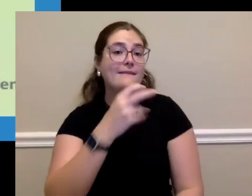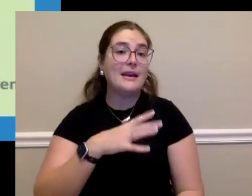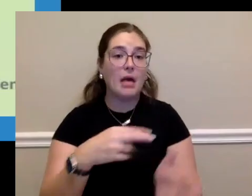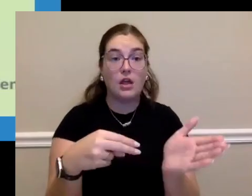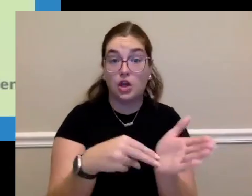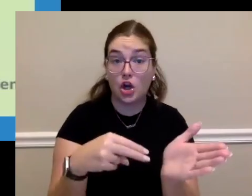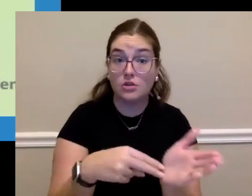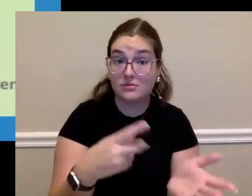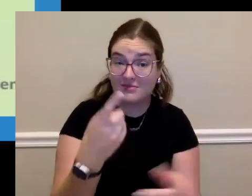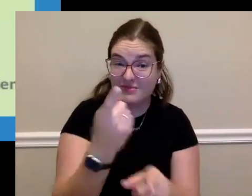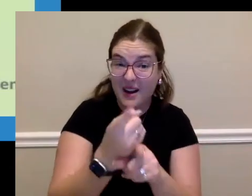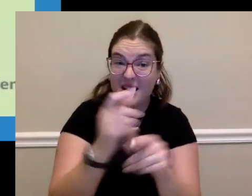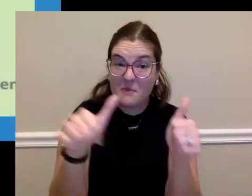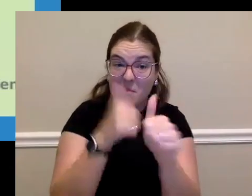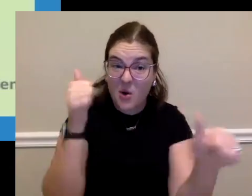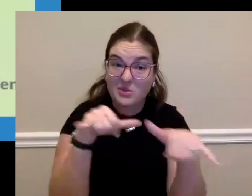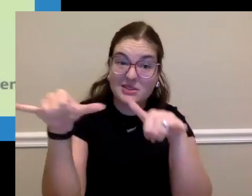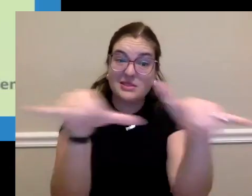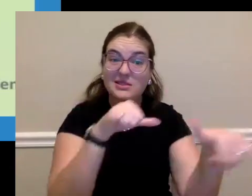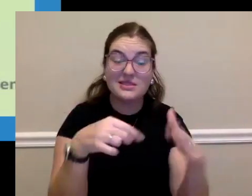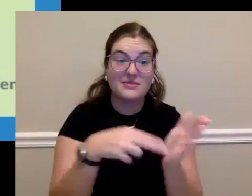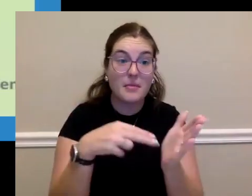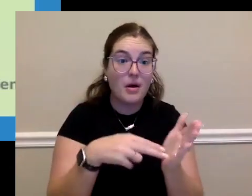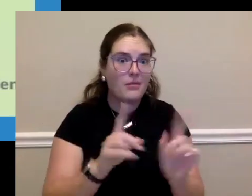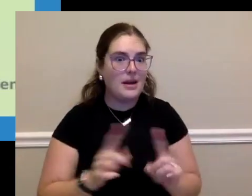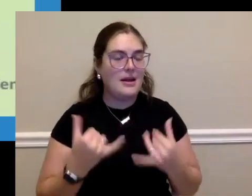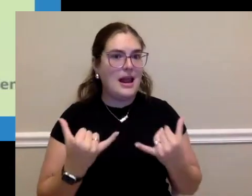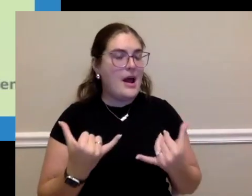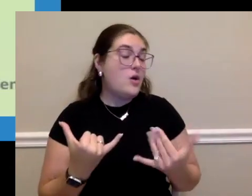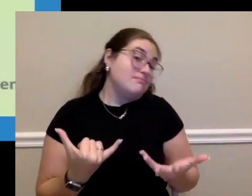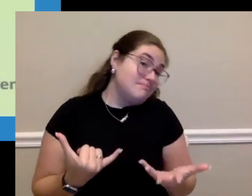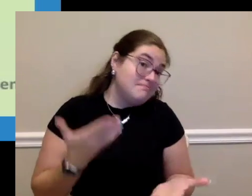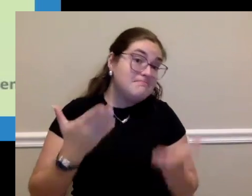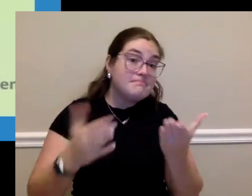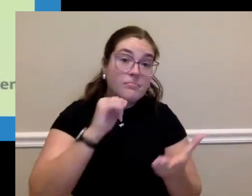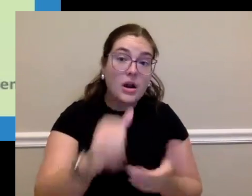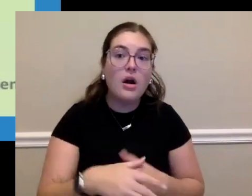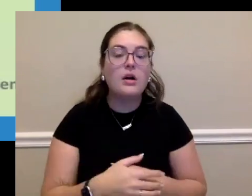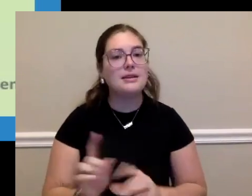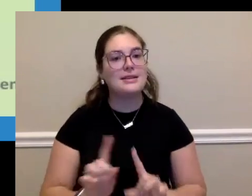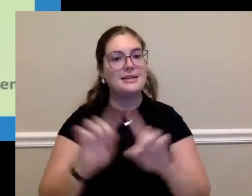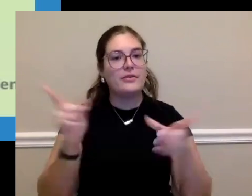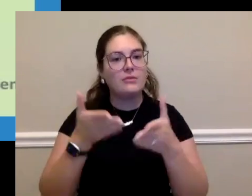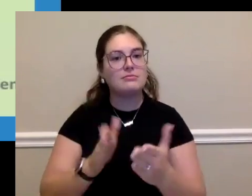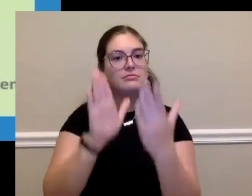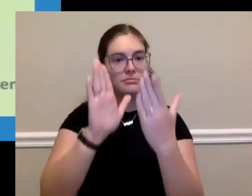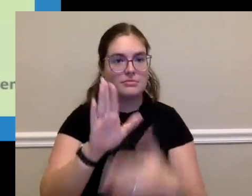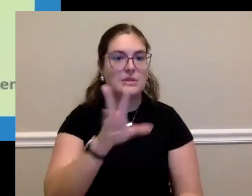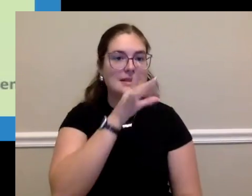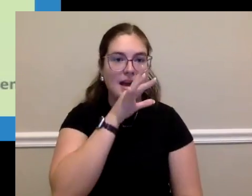most nurses were female. But that's not so much the case anymore. So there are ways of saying that now. For example, you could